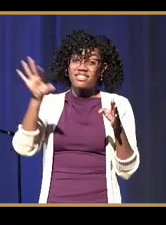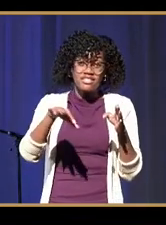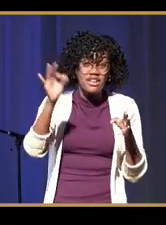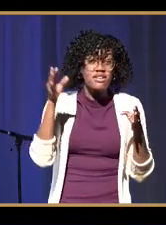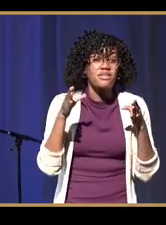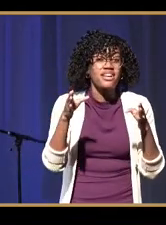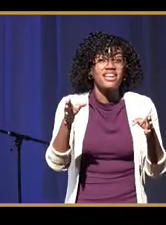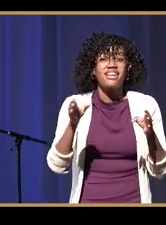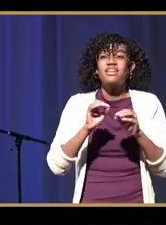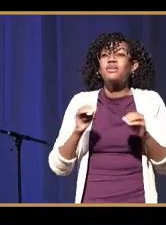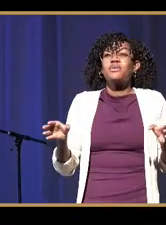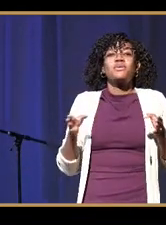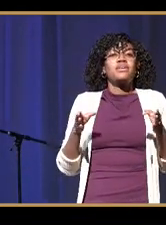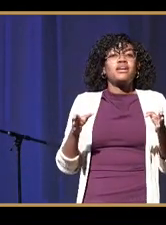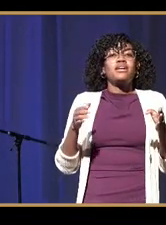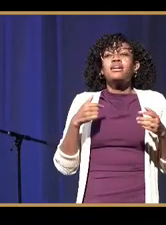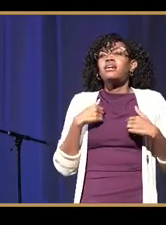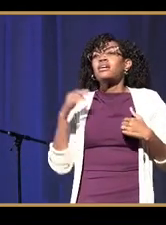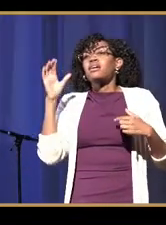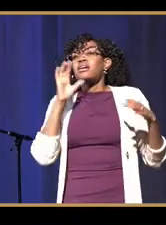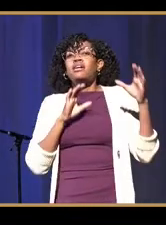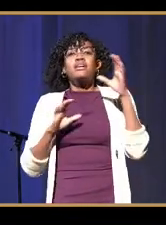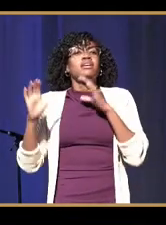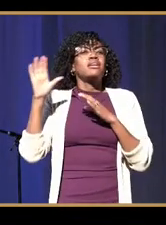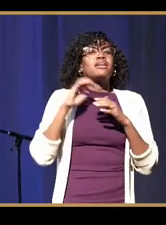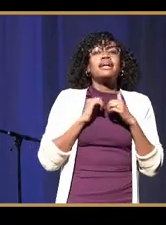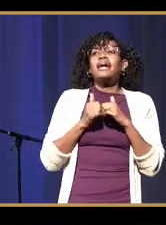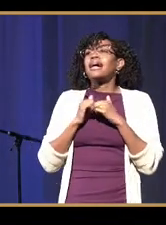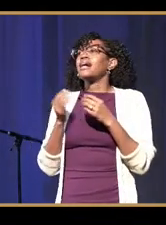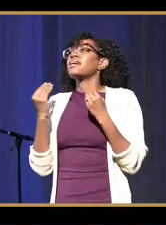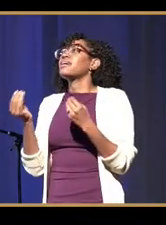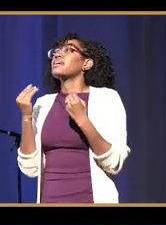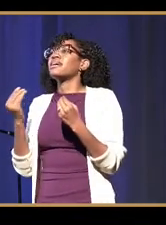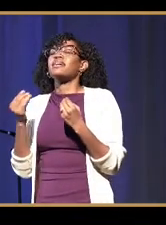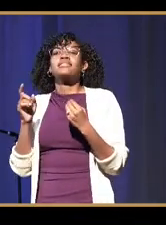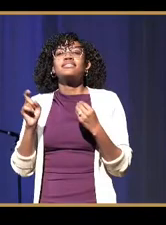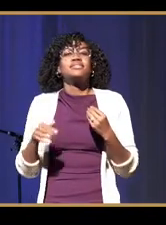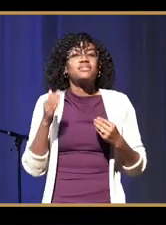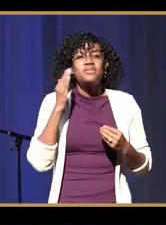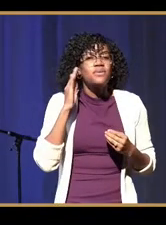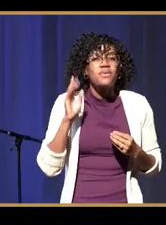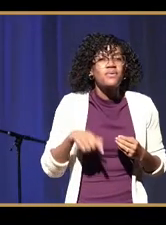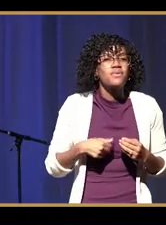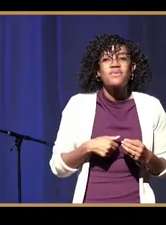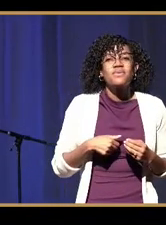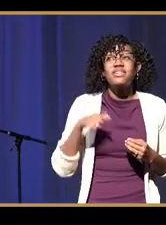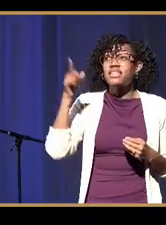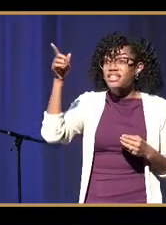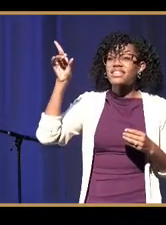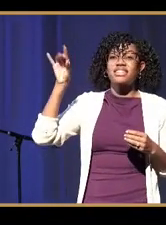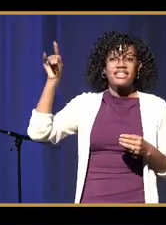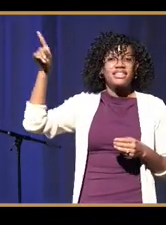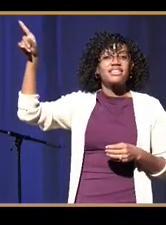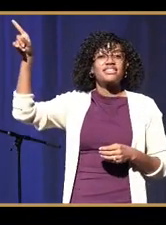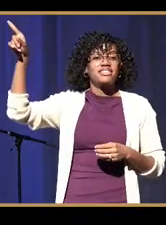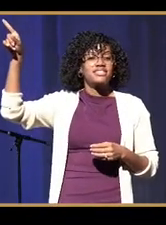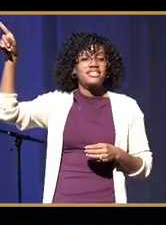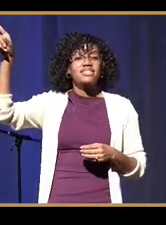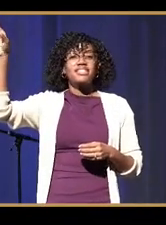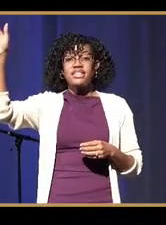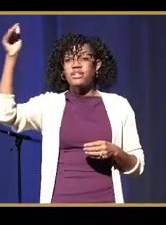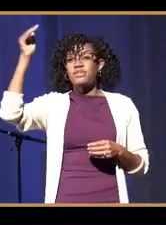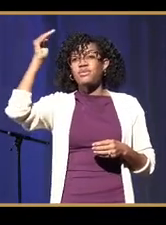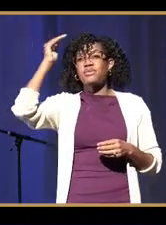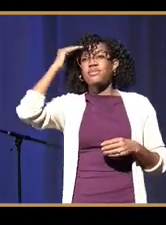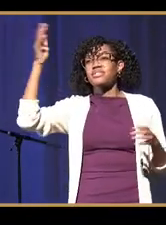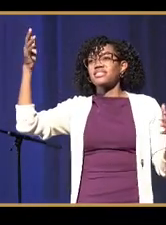no way, I didn't need to know. He knew, I didn't need to know, cause he knew. I didn't need